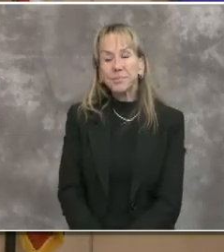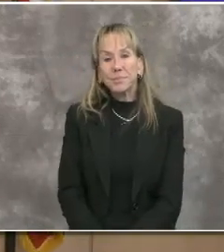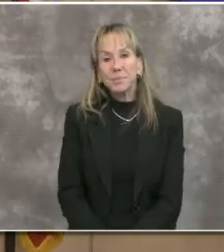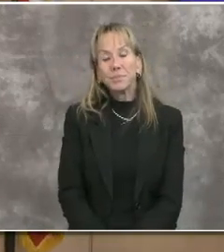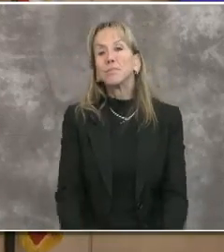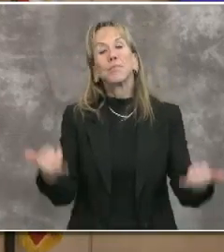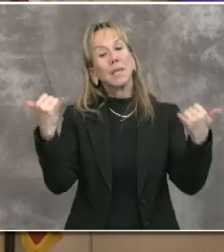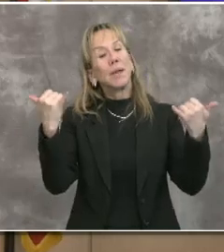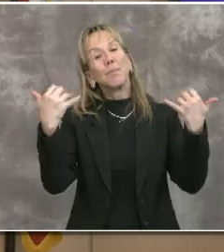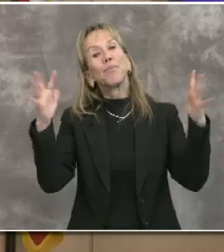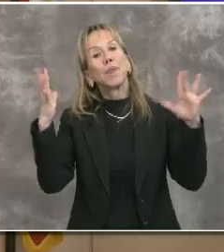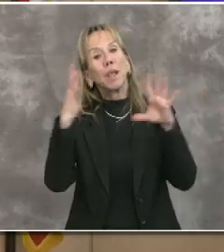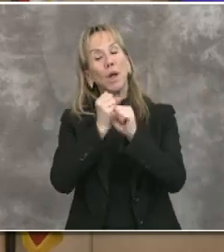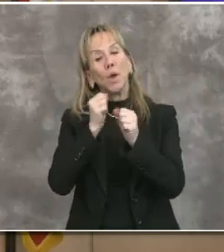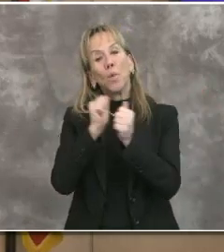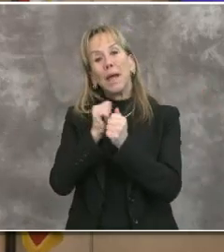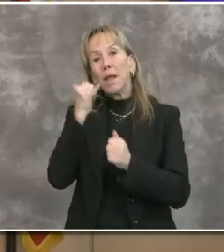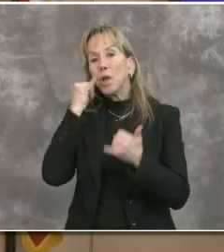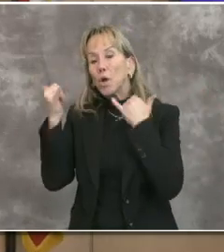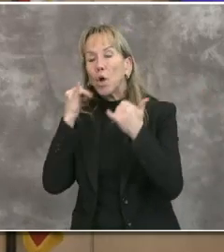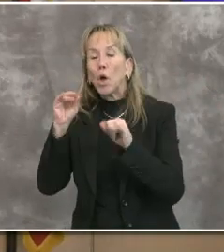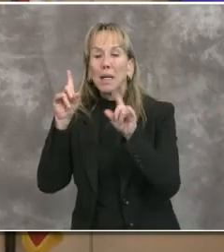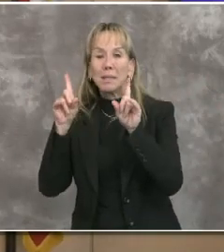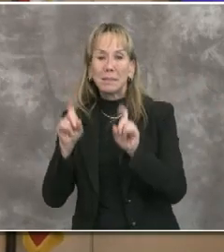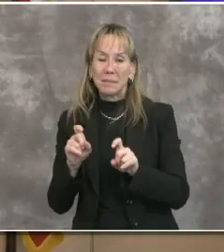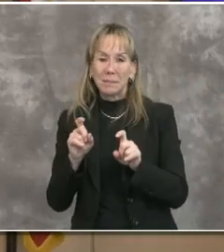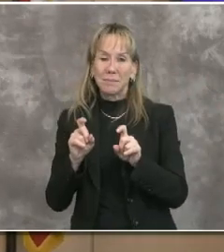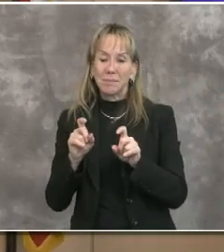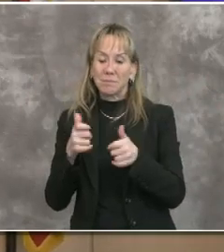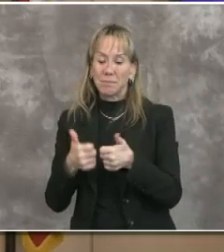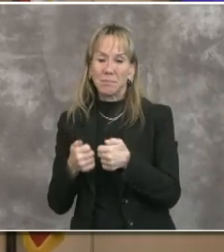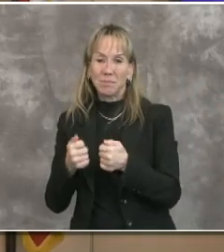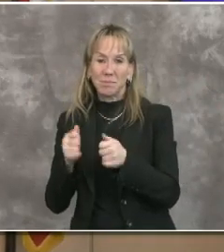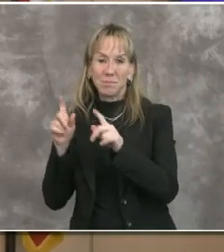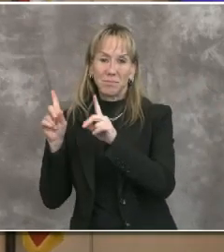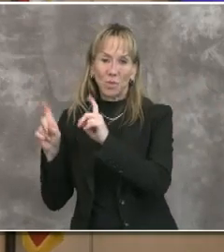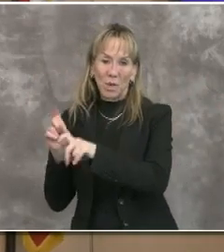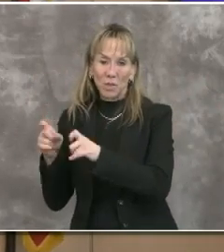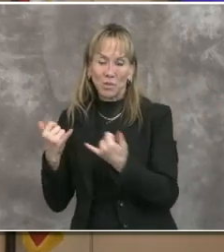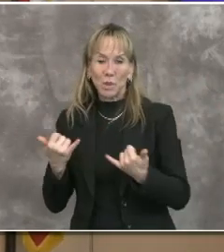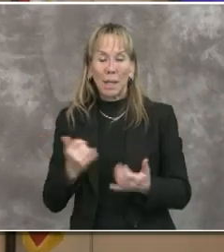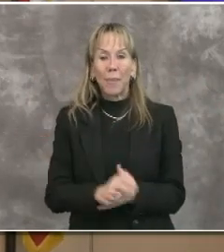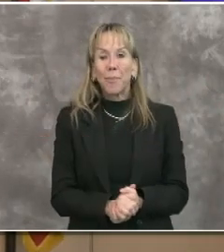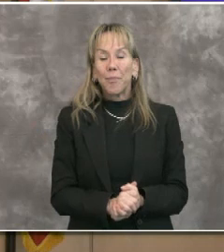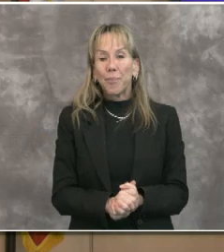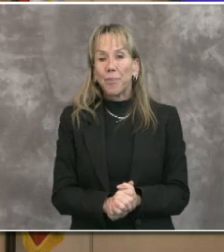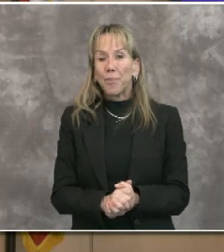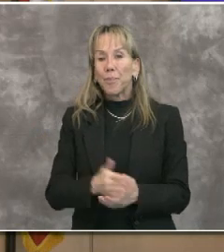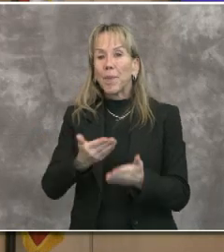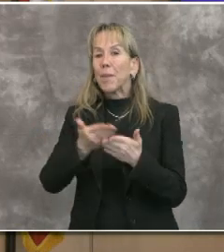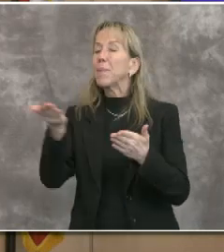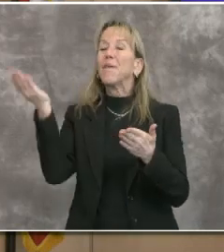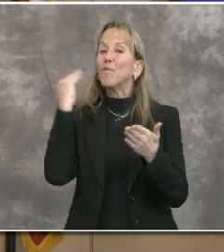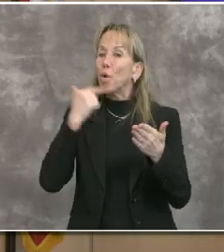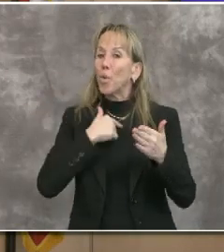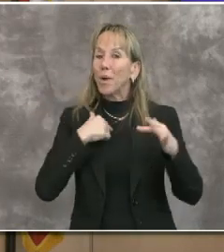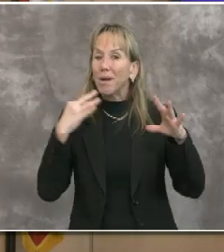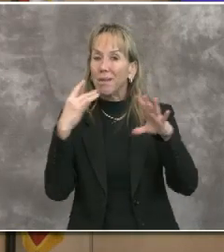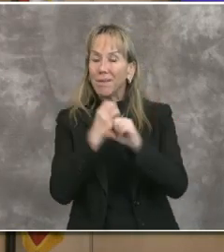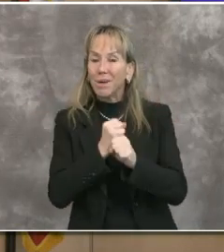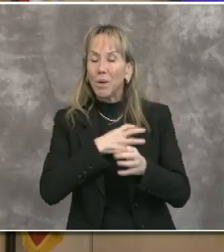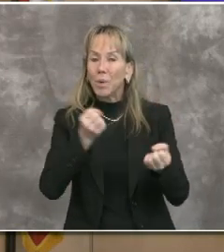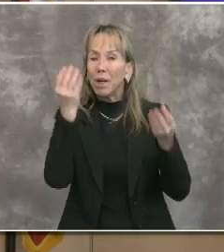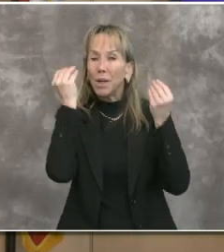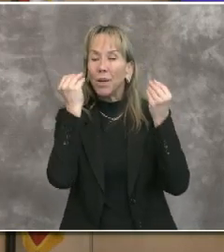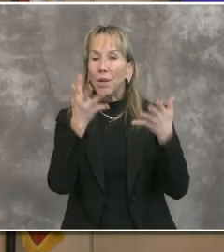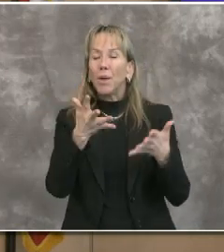That completes our texted and called-in questions for today, but before we conclude, I want to go out on a high note. We've mentioned